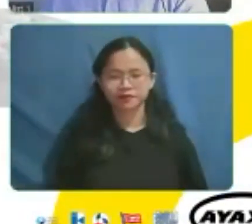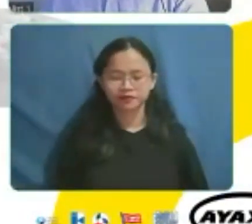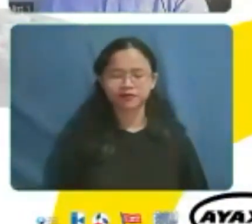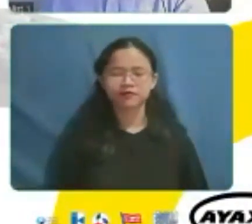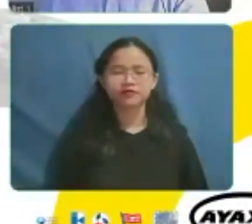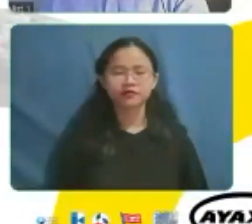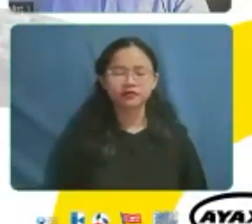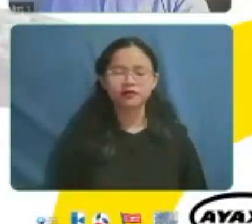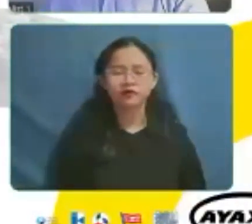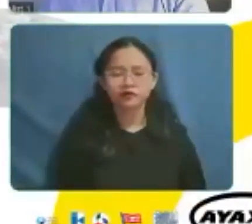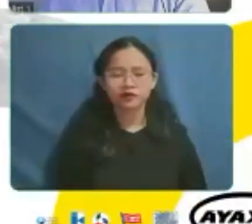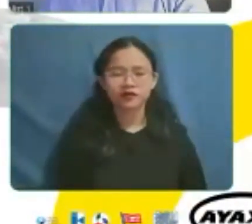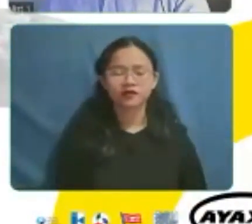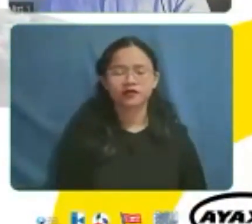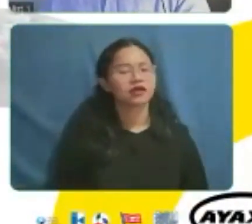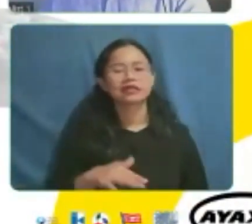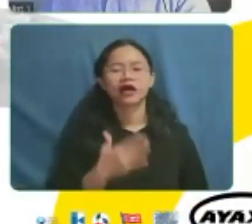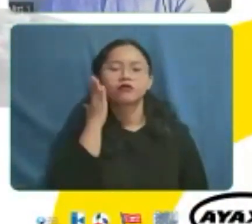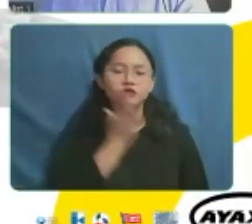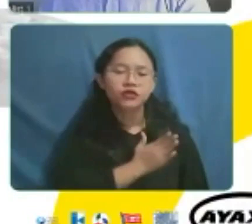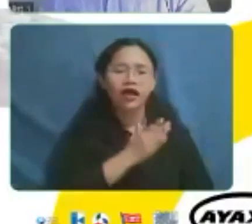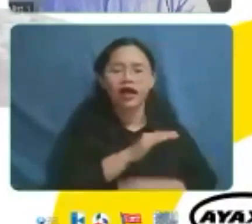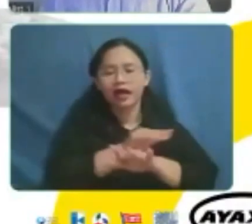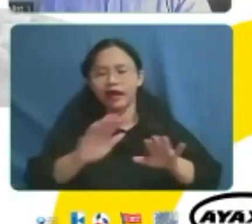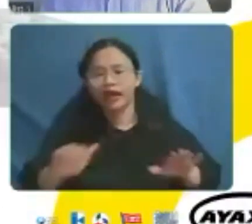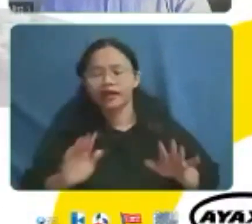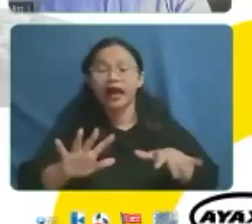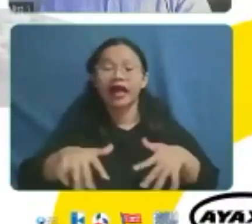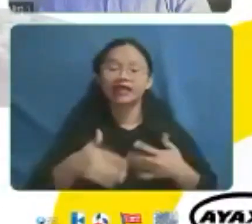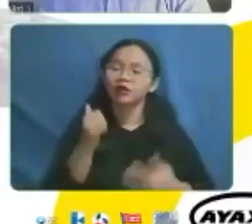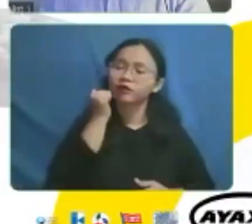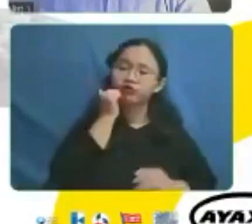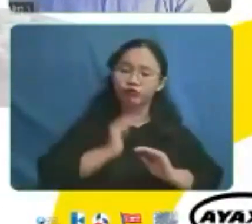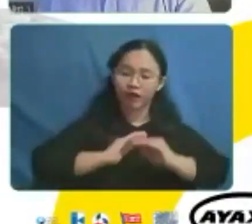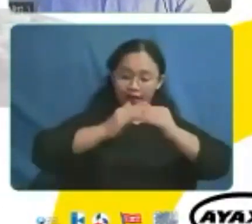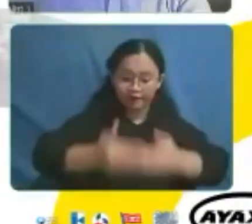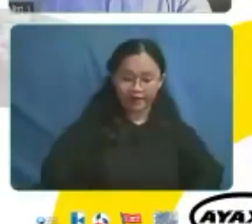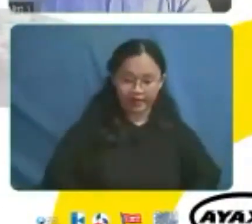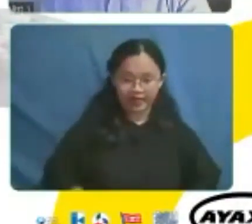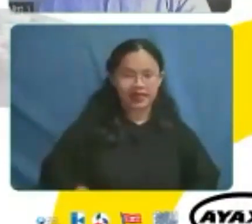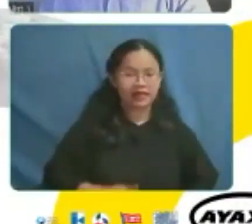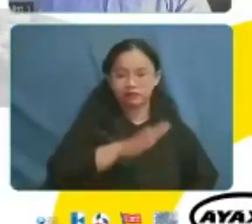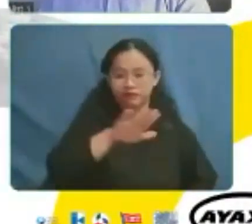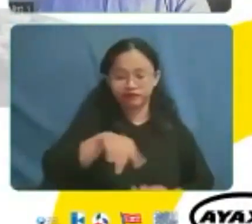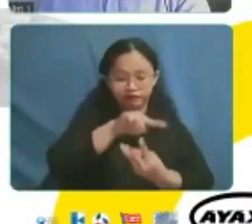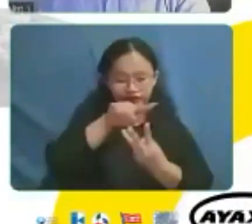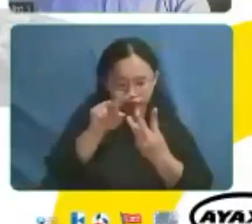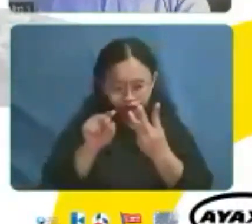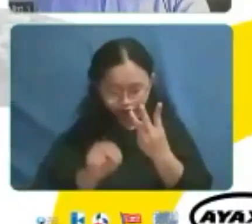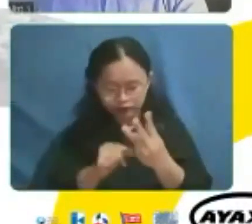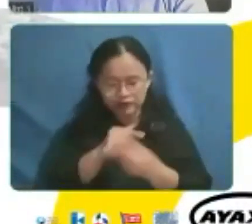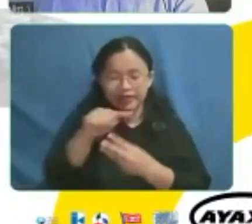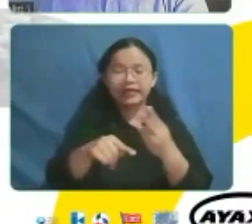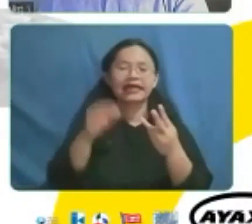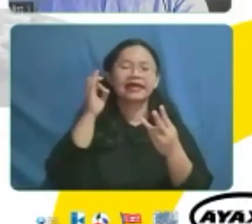to air pollution. Poorer people are more vulnerable to air pollution. If you're wealthy, you might be more